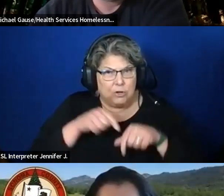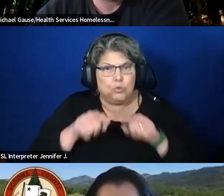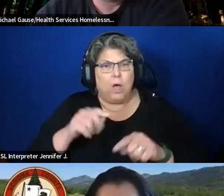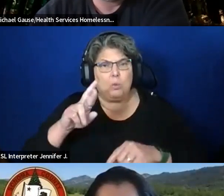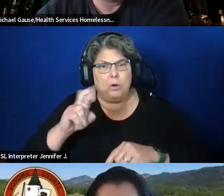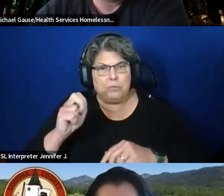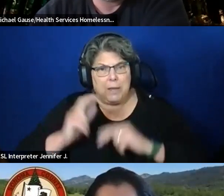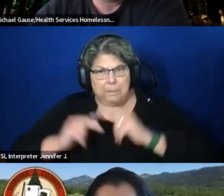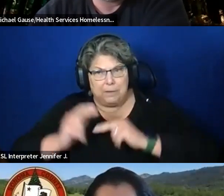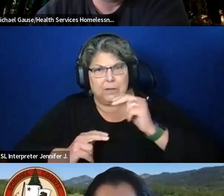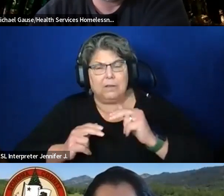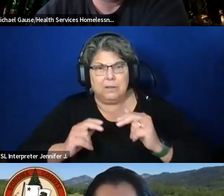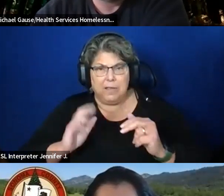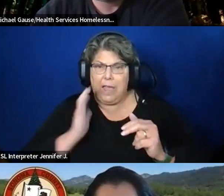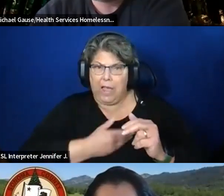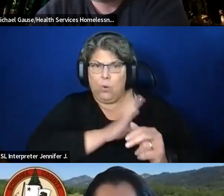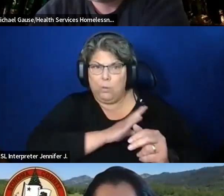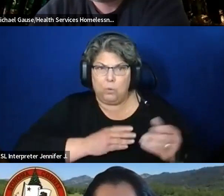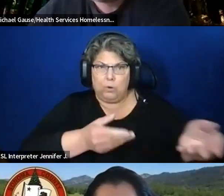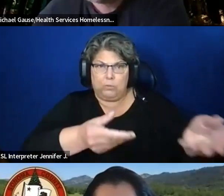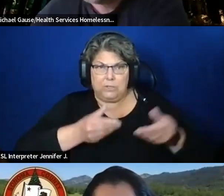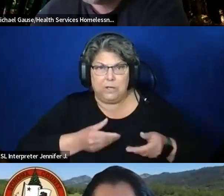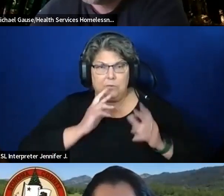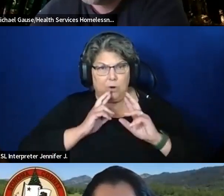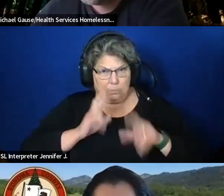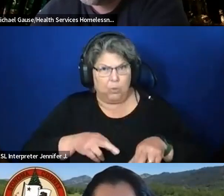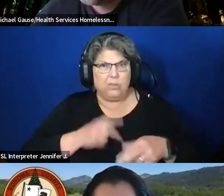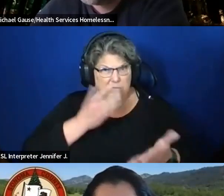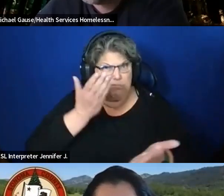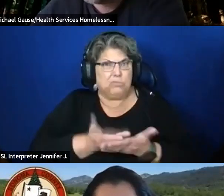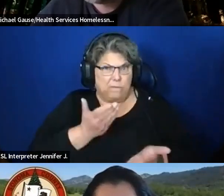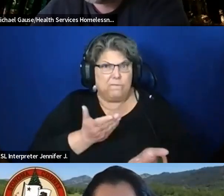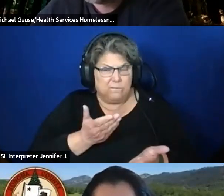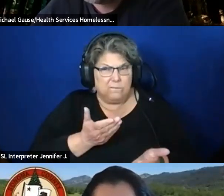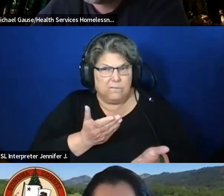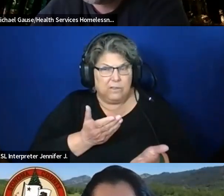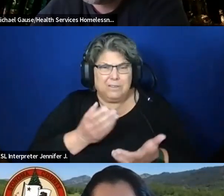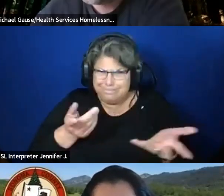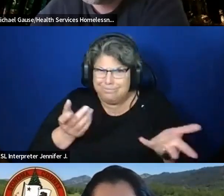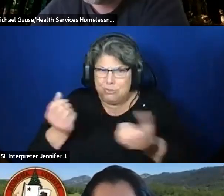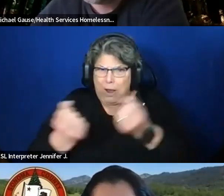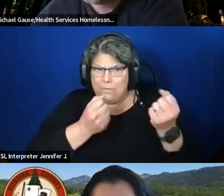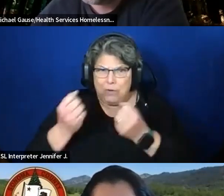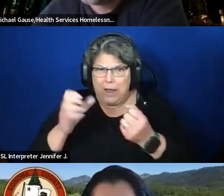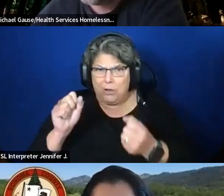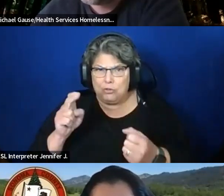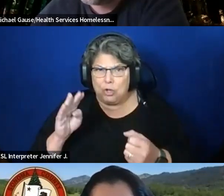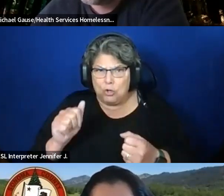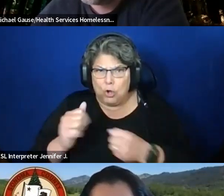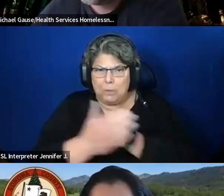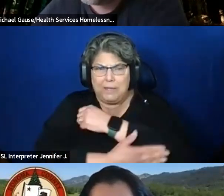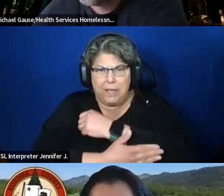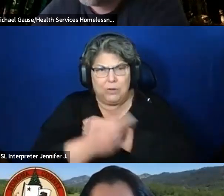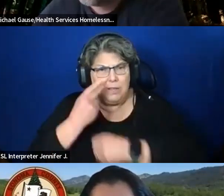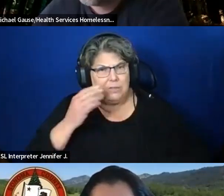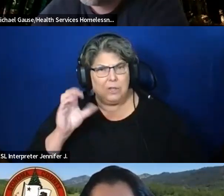a report come before our board that validated that. So drive around Sonoma County, realize that code enforcement,